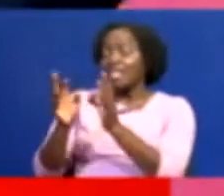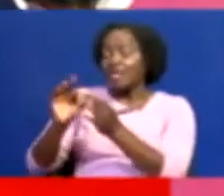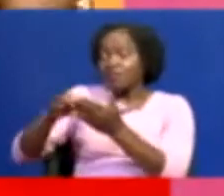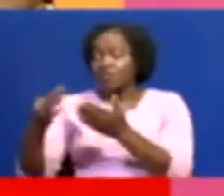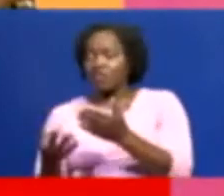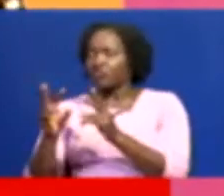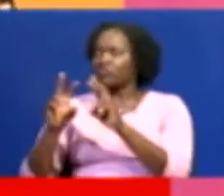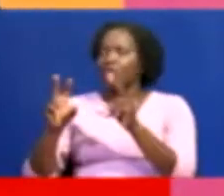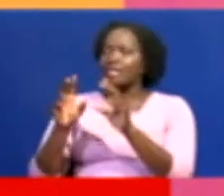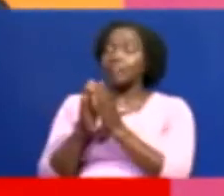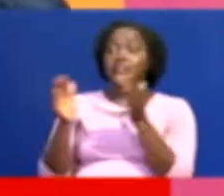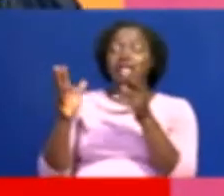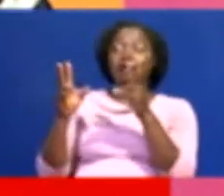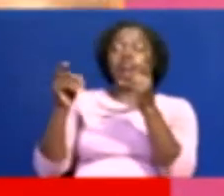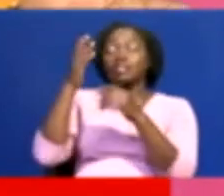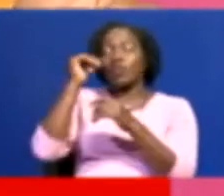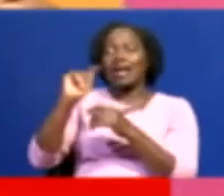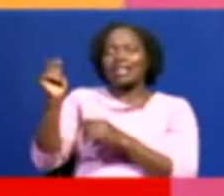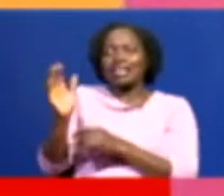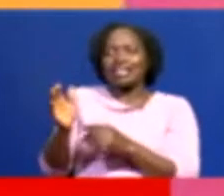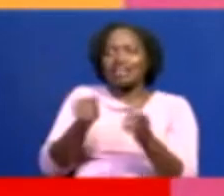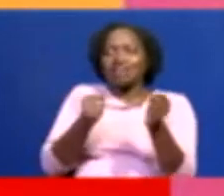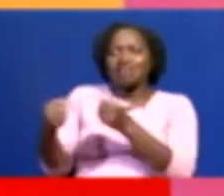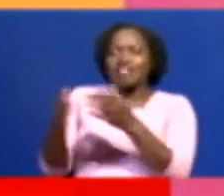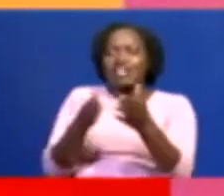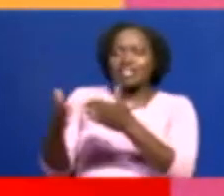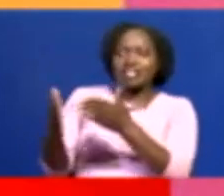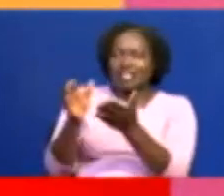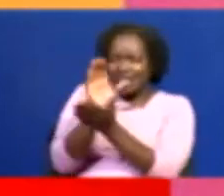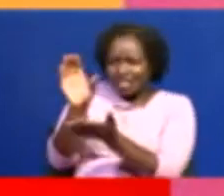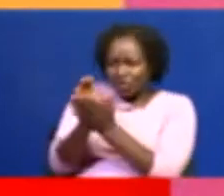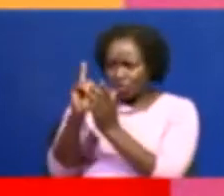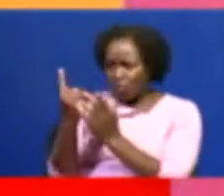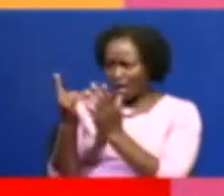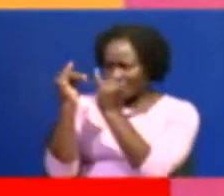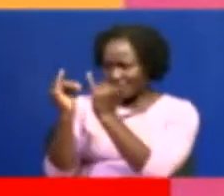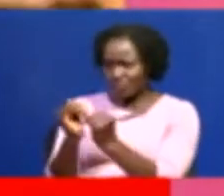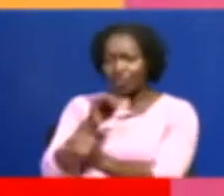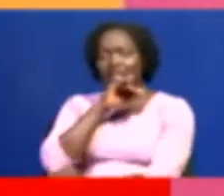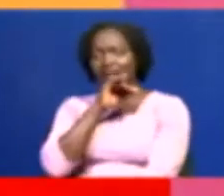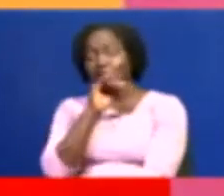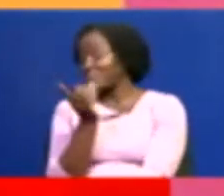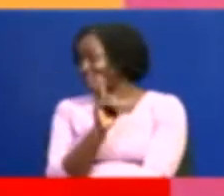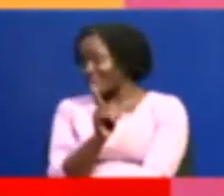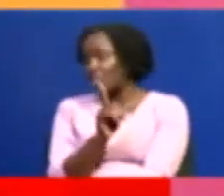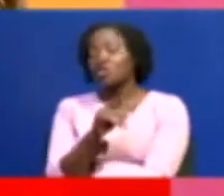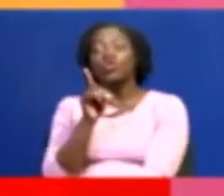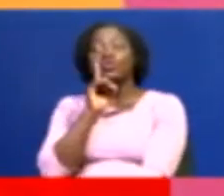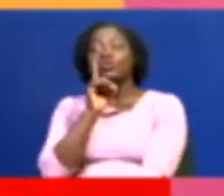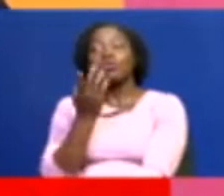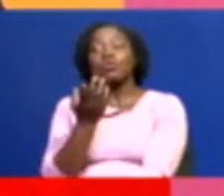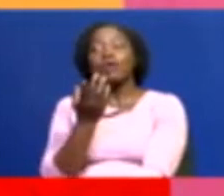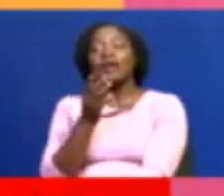the bigger picture of why Kenyans are going to the streets and center it on one individual, Raila Odinga, tomorrow, Raila Odinga may not